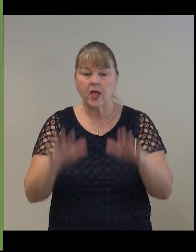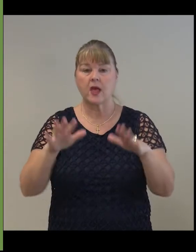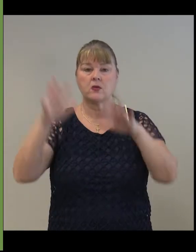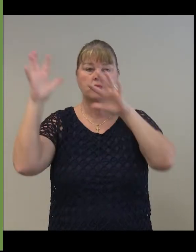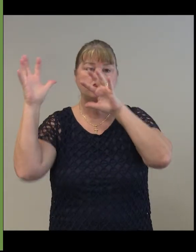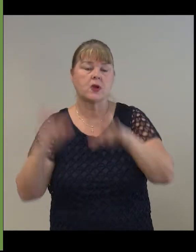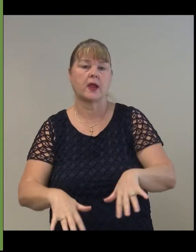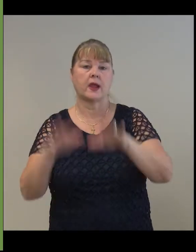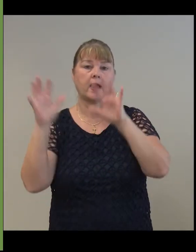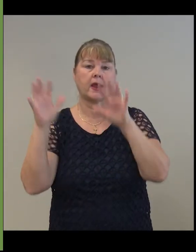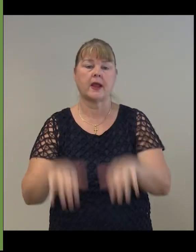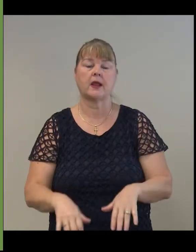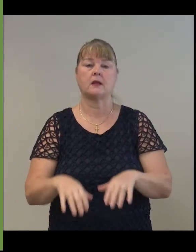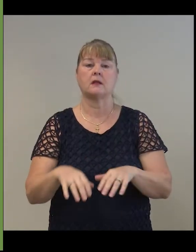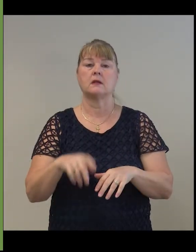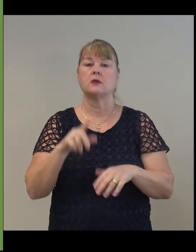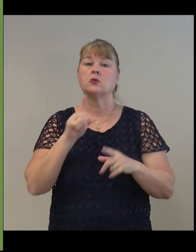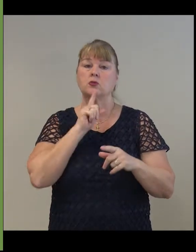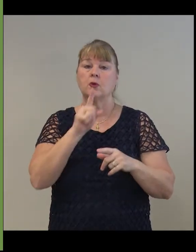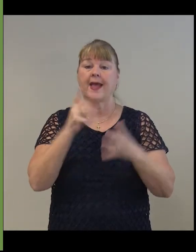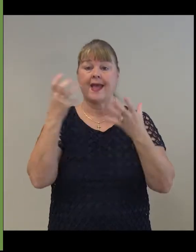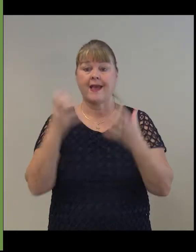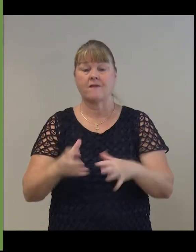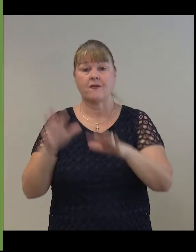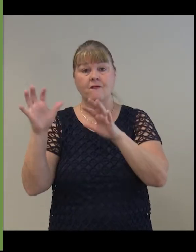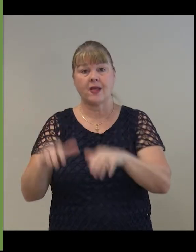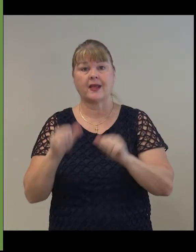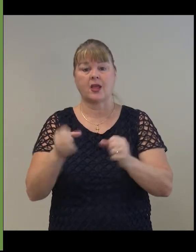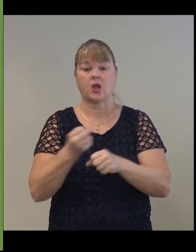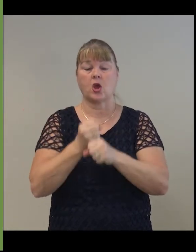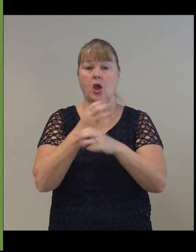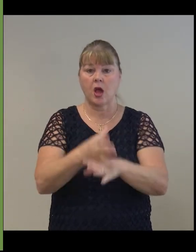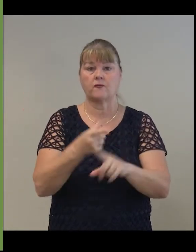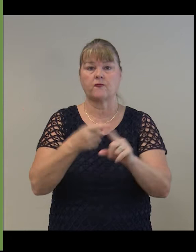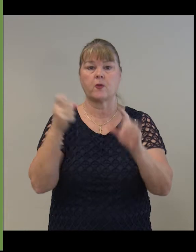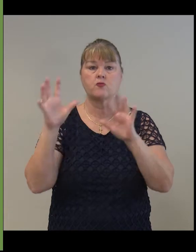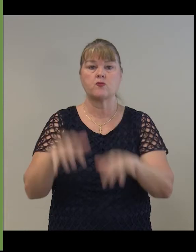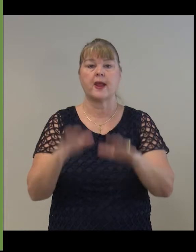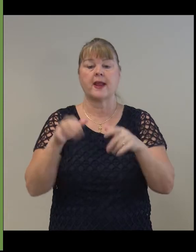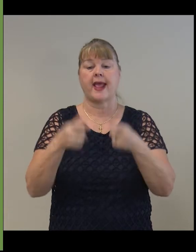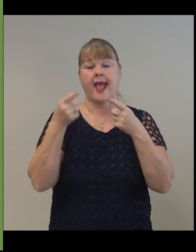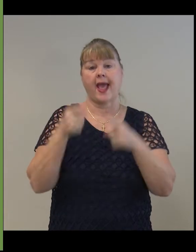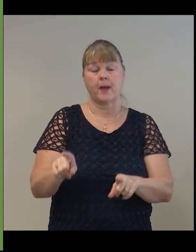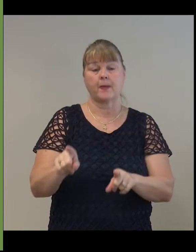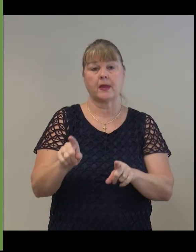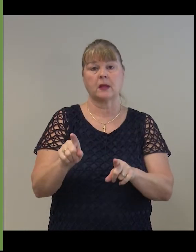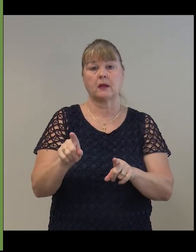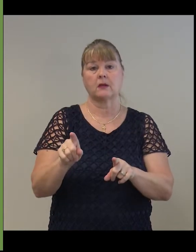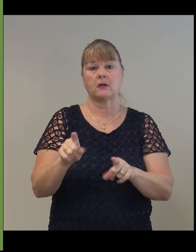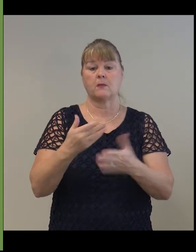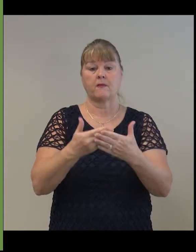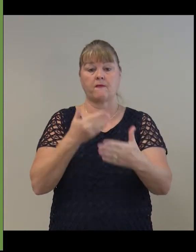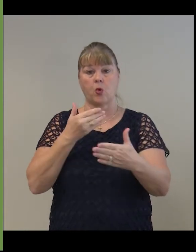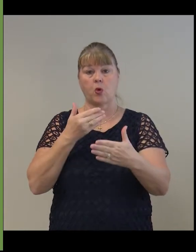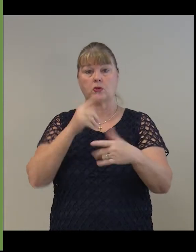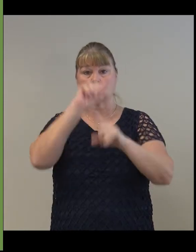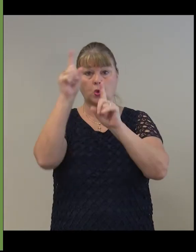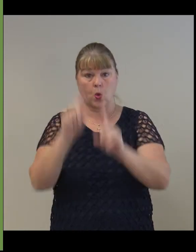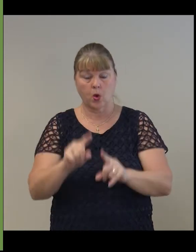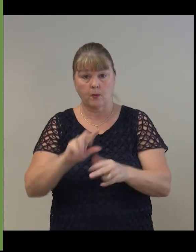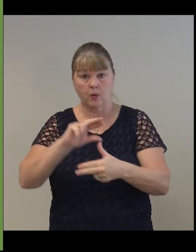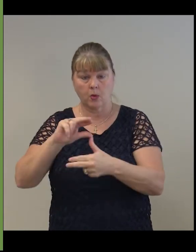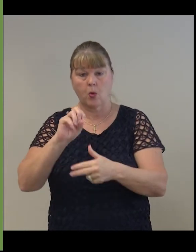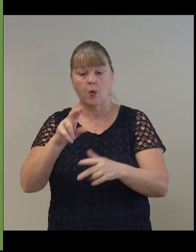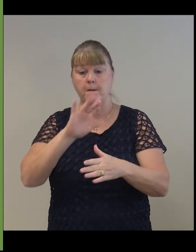heavy flooding can be caused by rain that's happening right before the storm, in the middle of the storm,